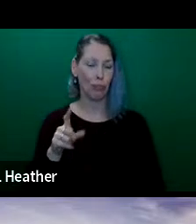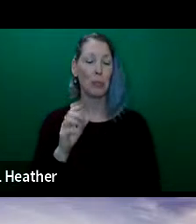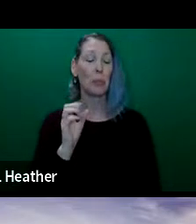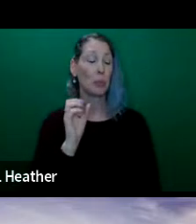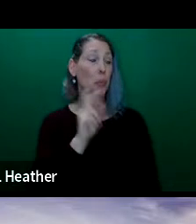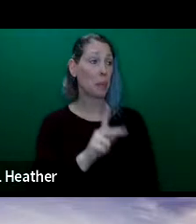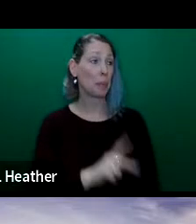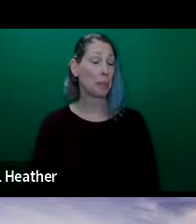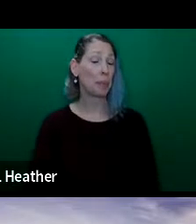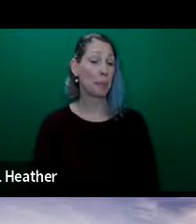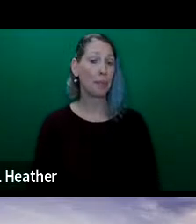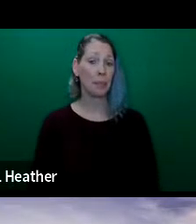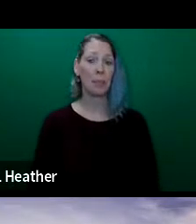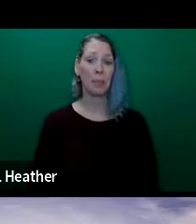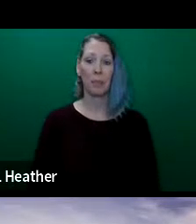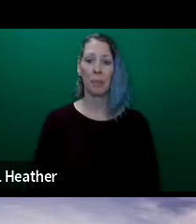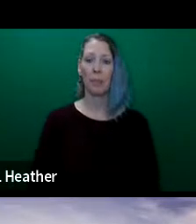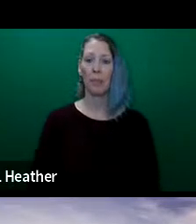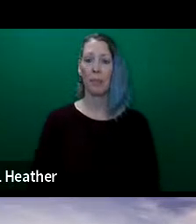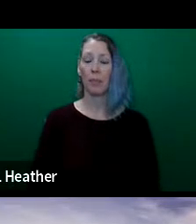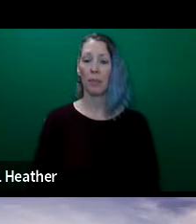Okay.